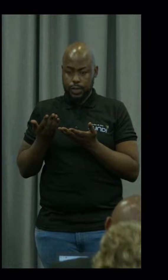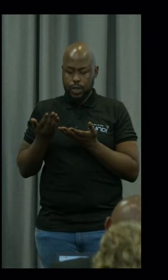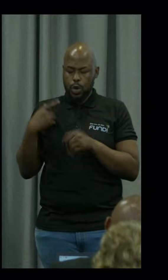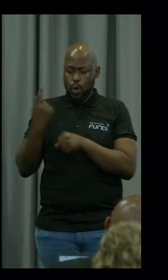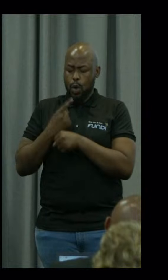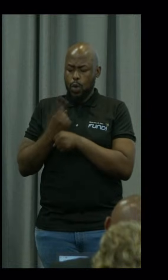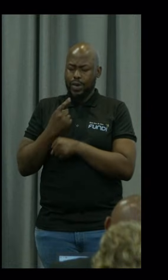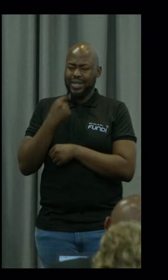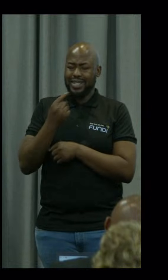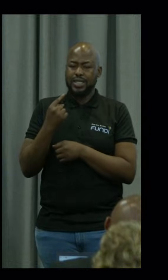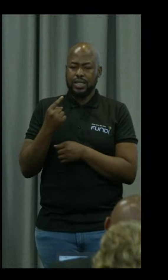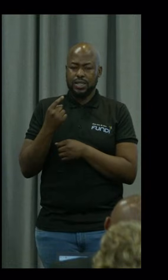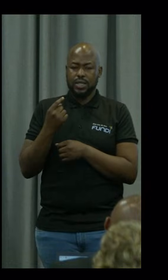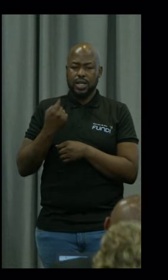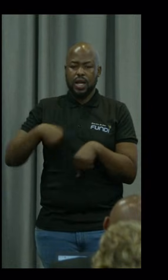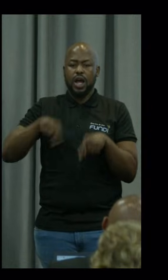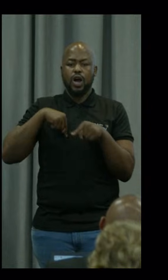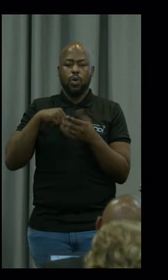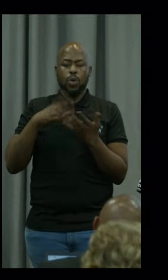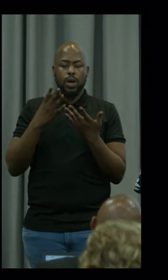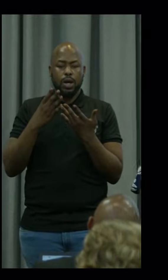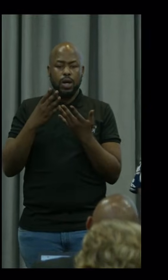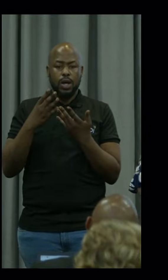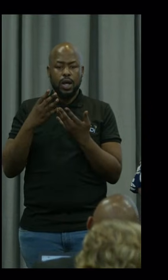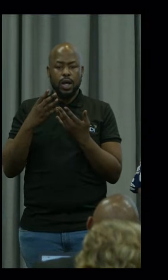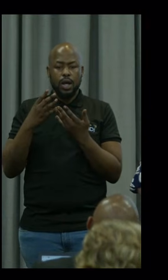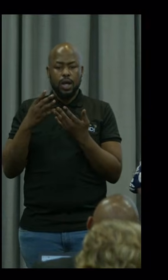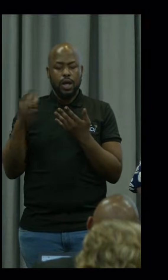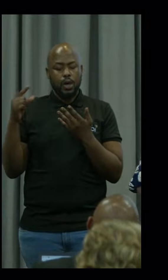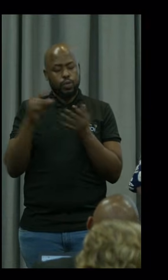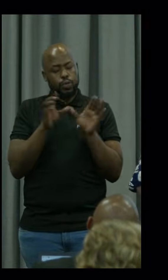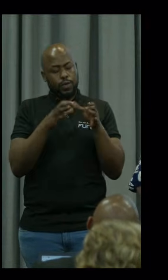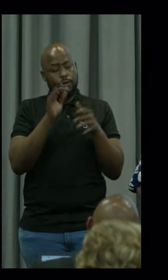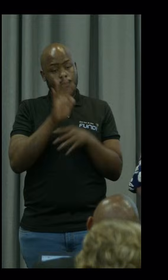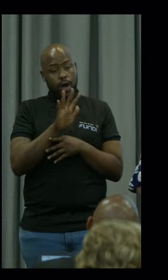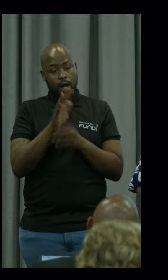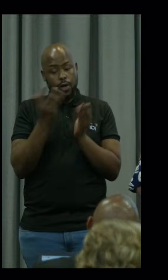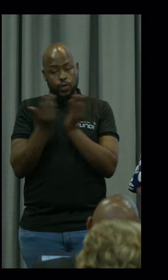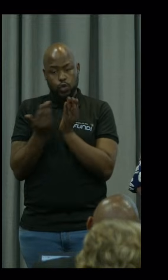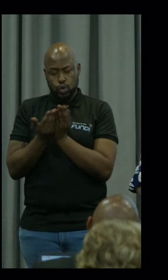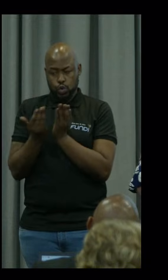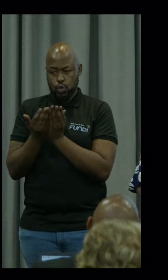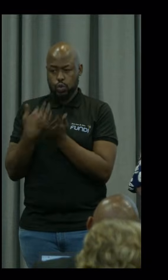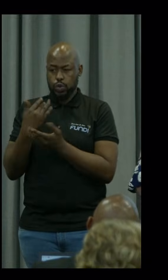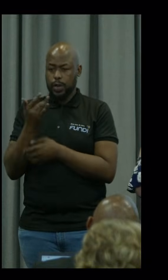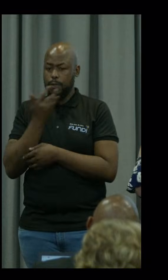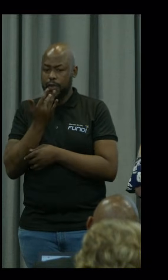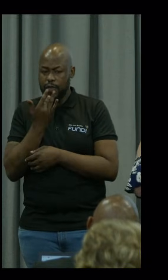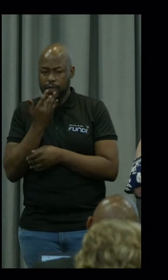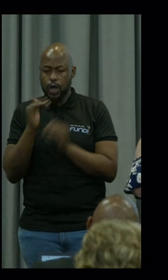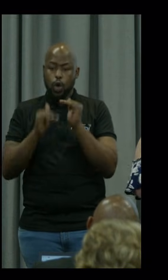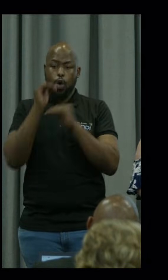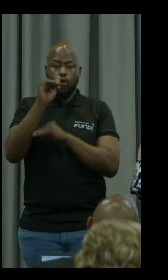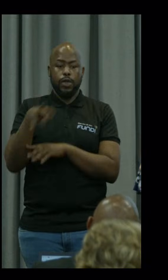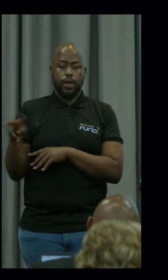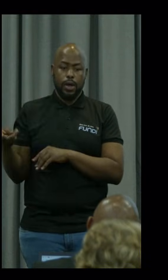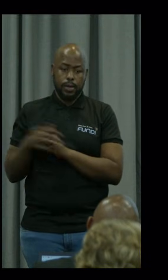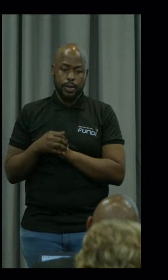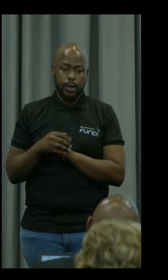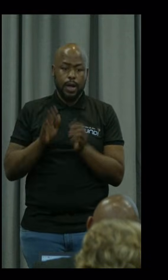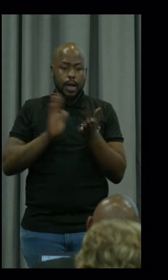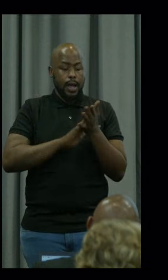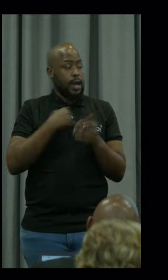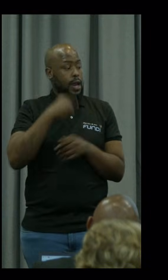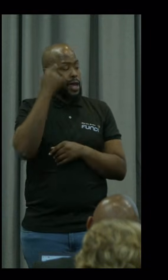saying, are our quintile 5 schools being favored? Quintile 4 and 5. And I think your